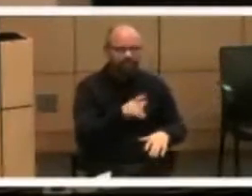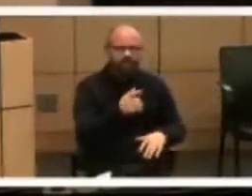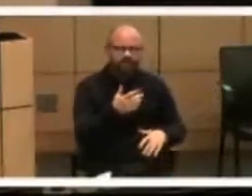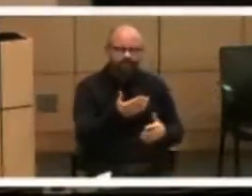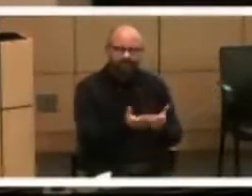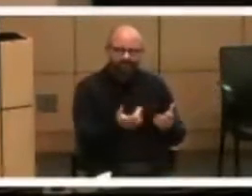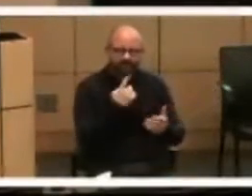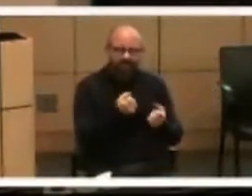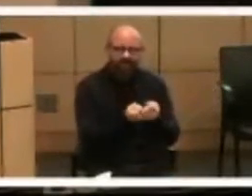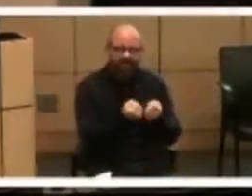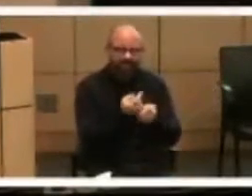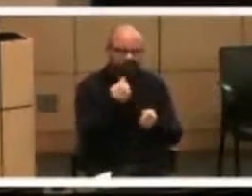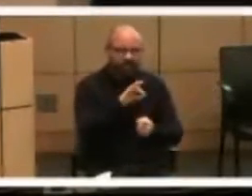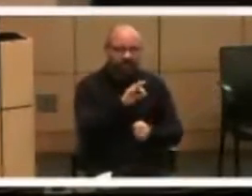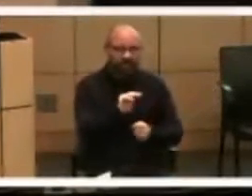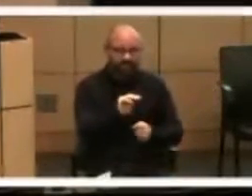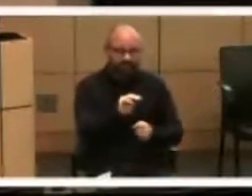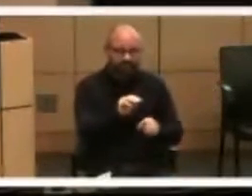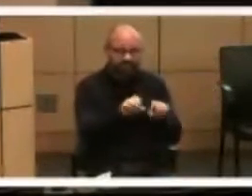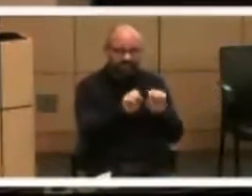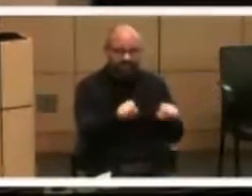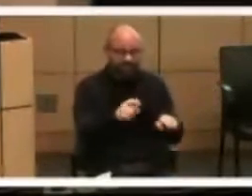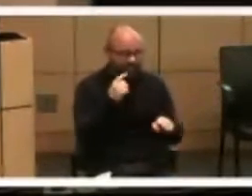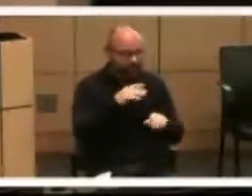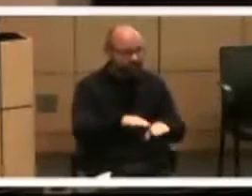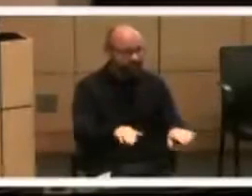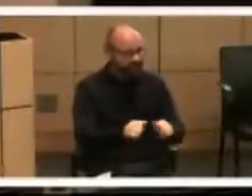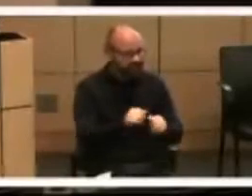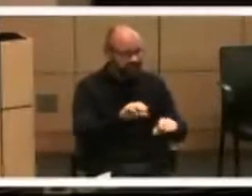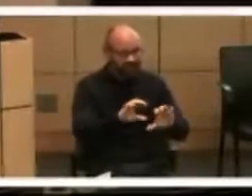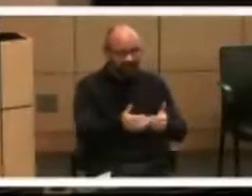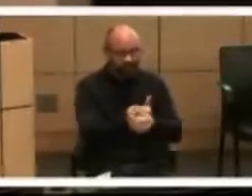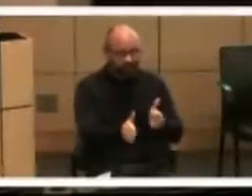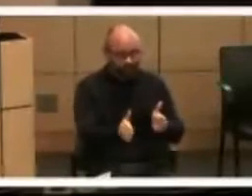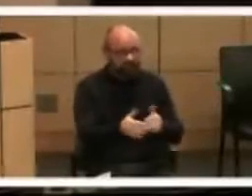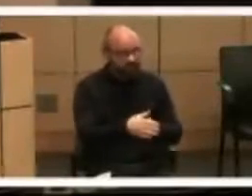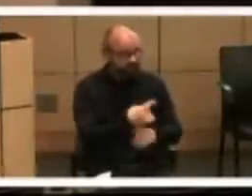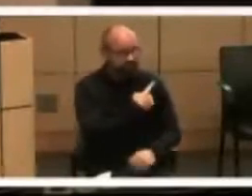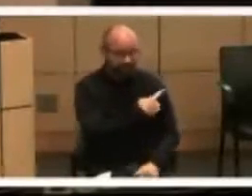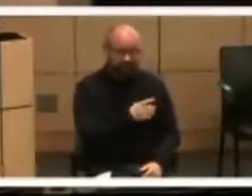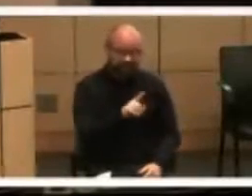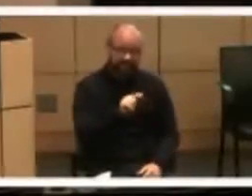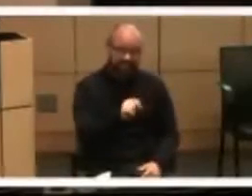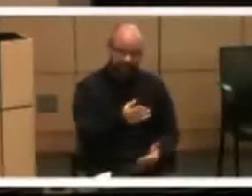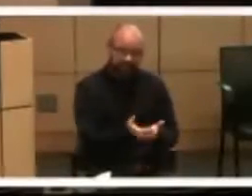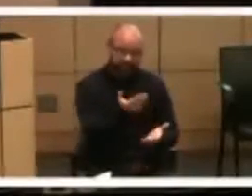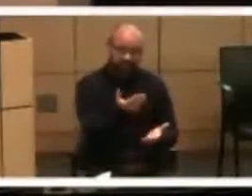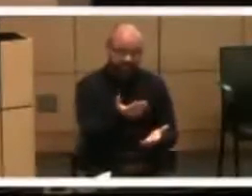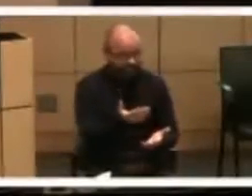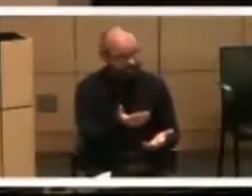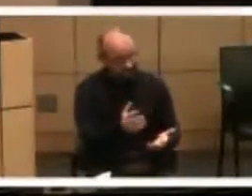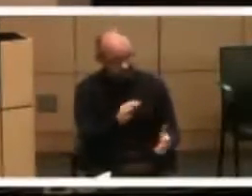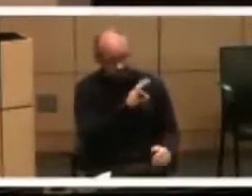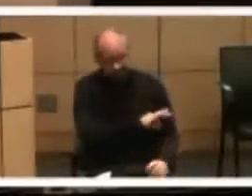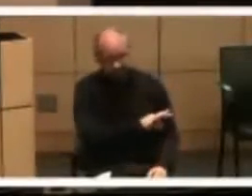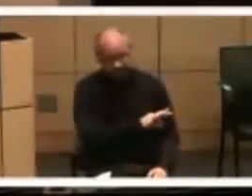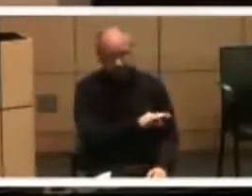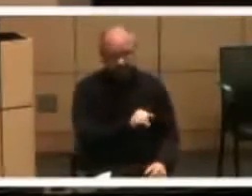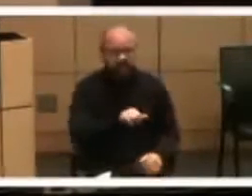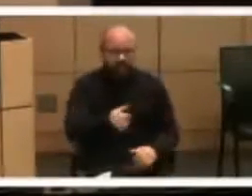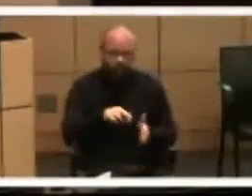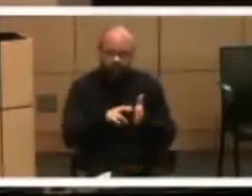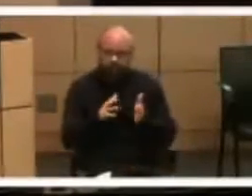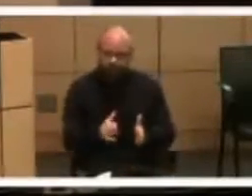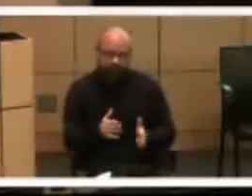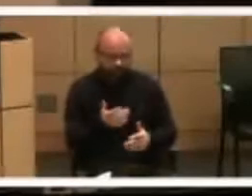for children with unilateral hearing loss. And these data tend to hold. These are data that have been observed by other researchers, although there